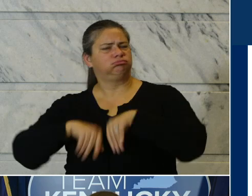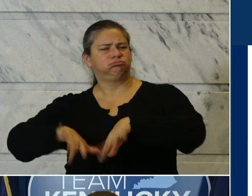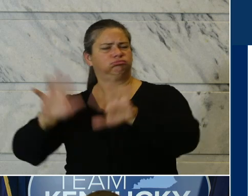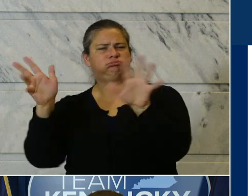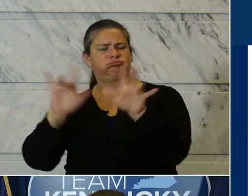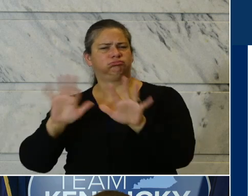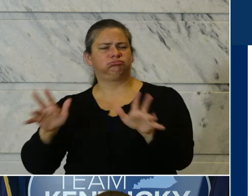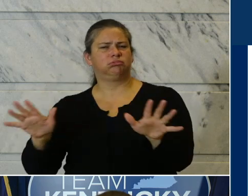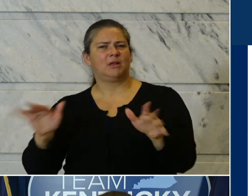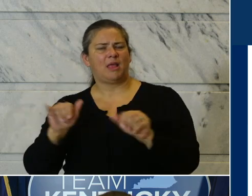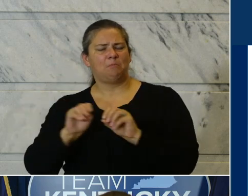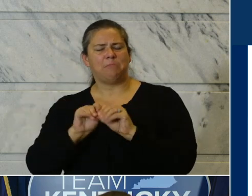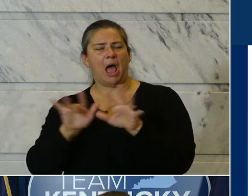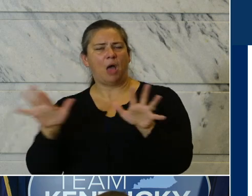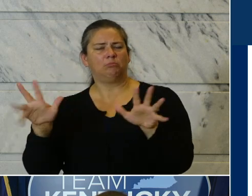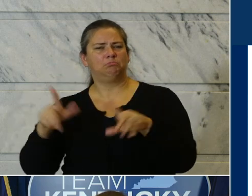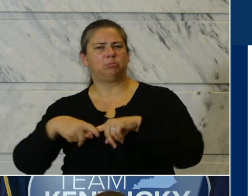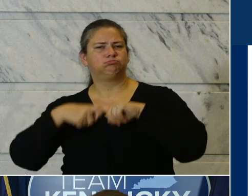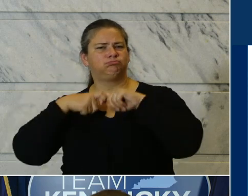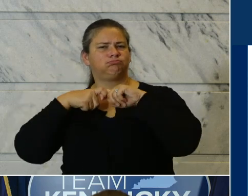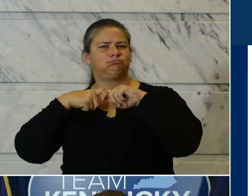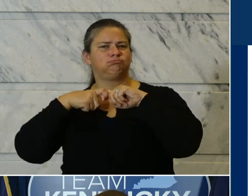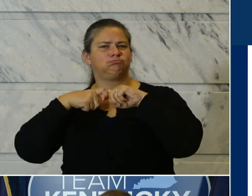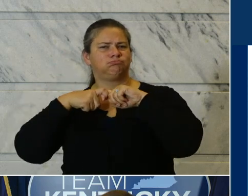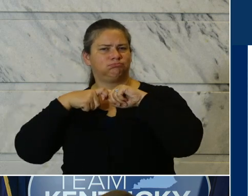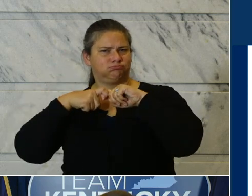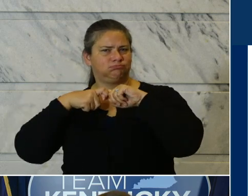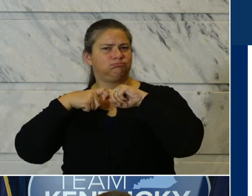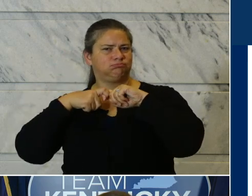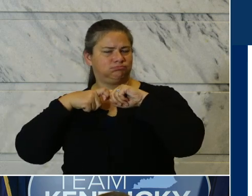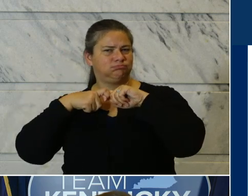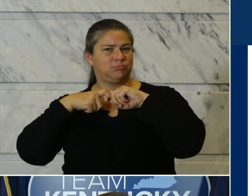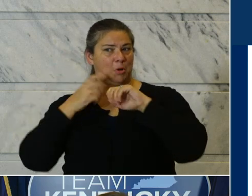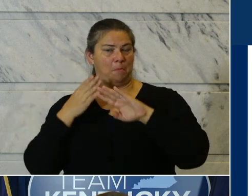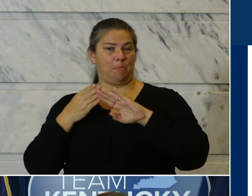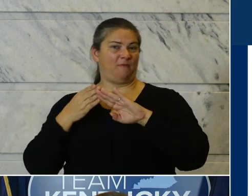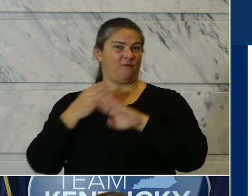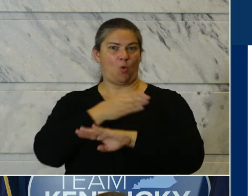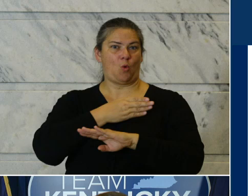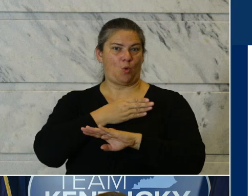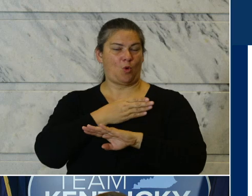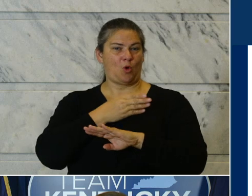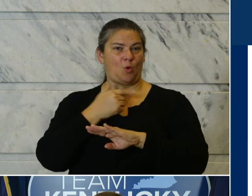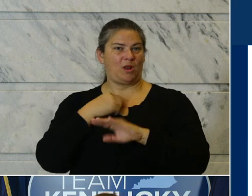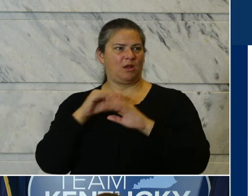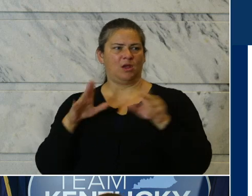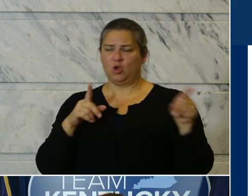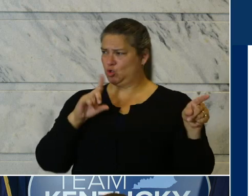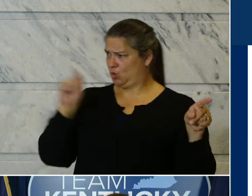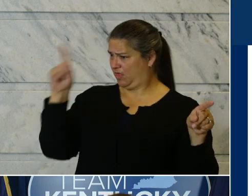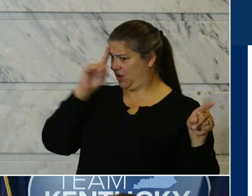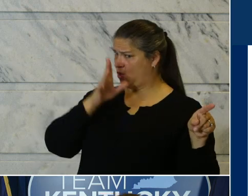did the right thing and paused earlier than we put out our incident map. But